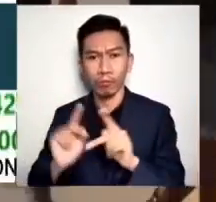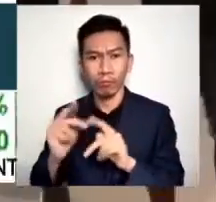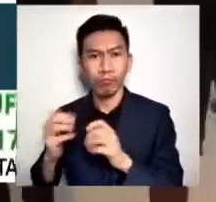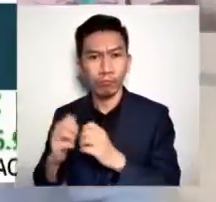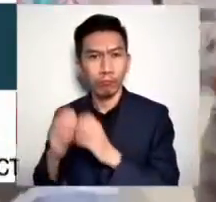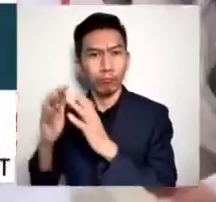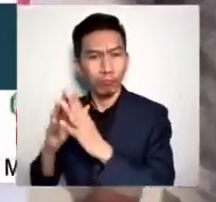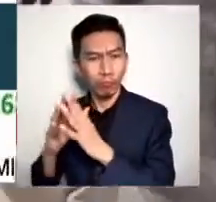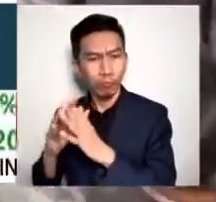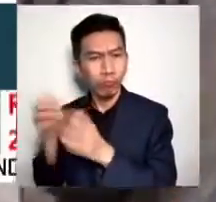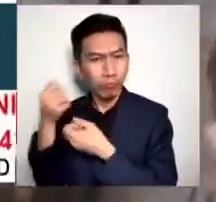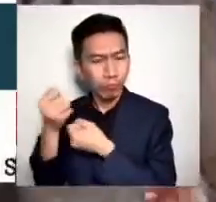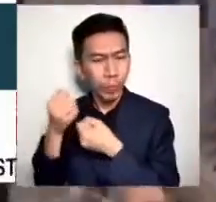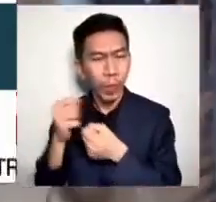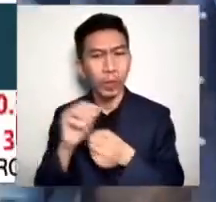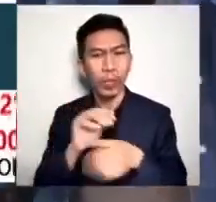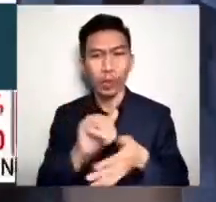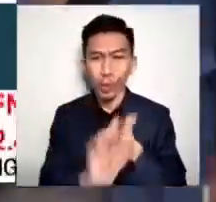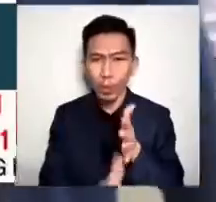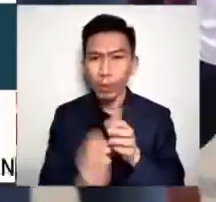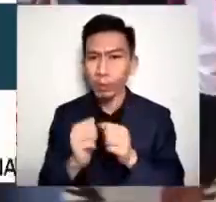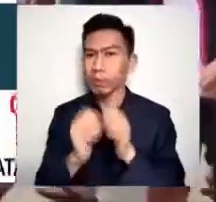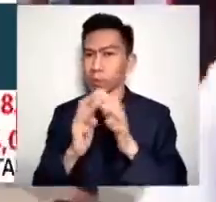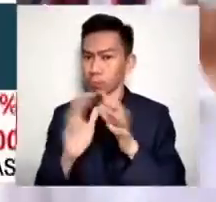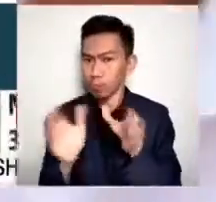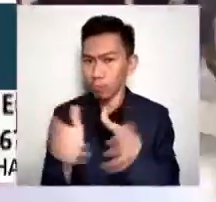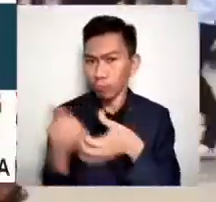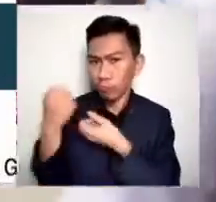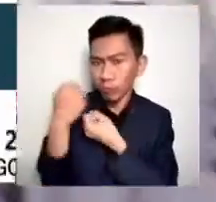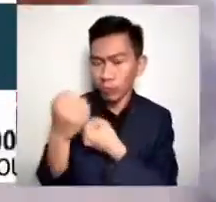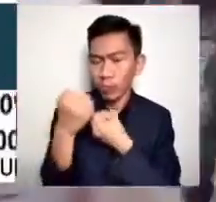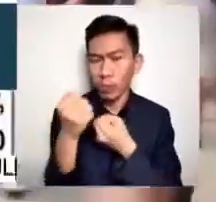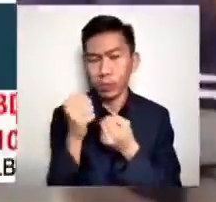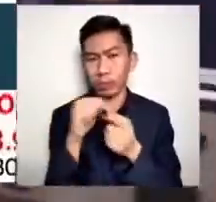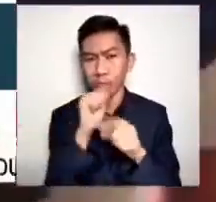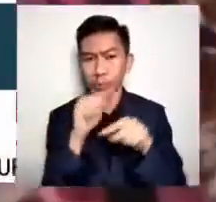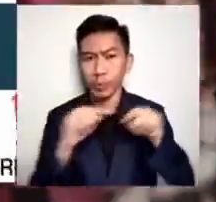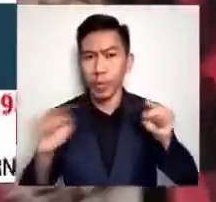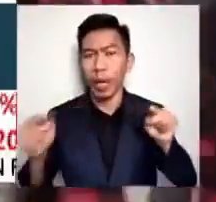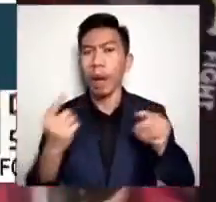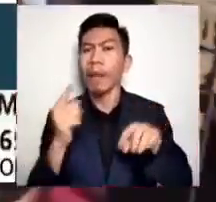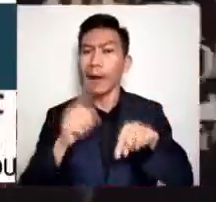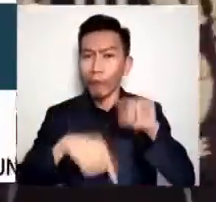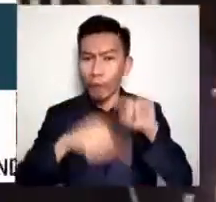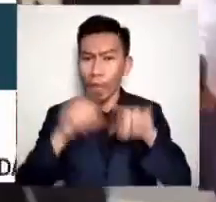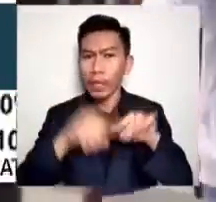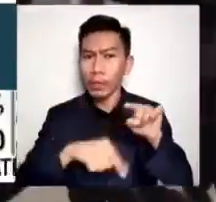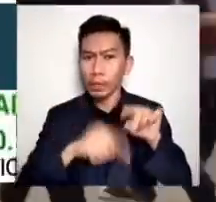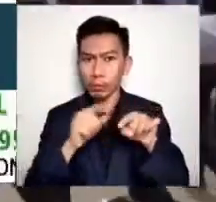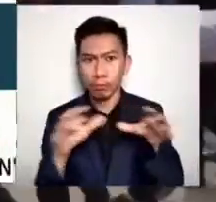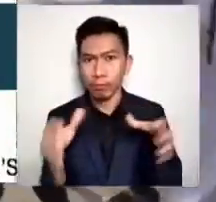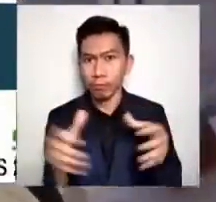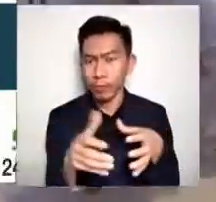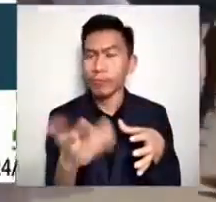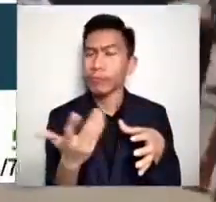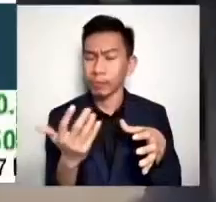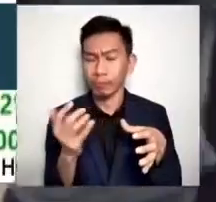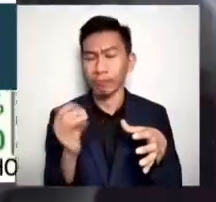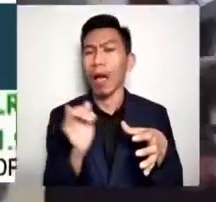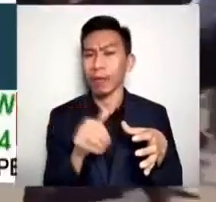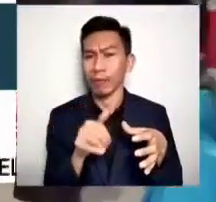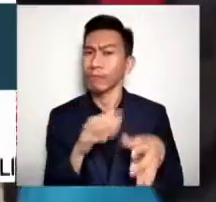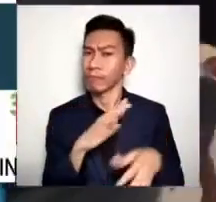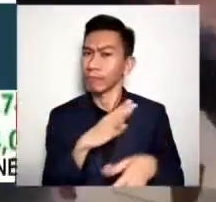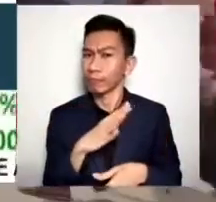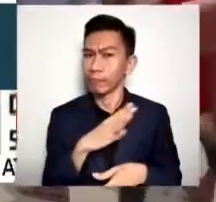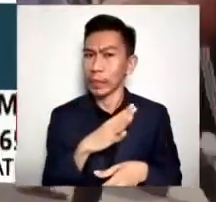being organized by student unions, and just friends who happen to live together. And I think this is the advantage, because right,